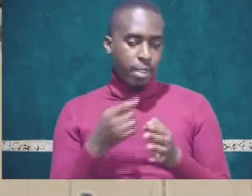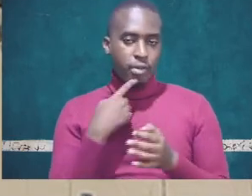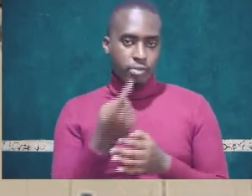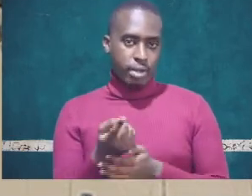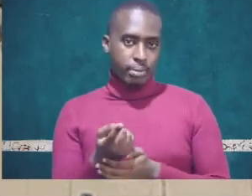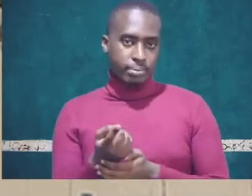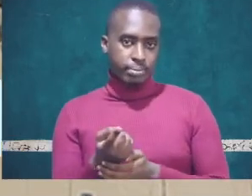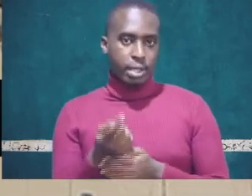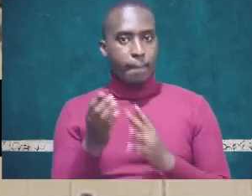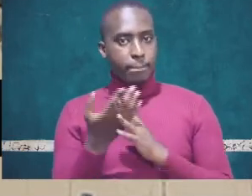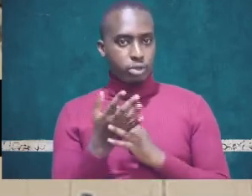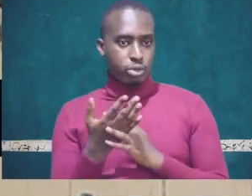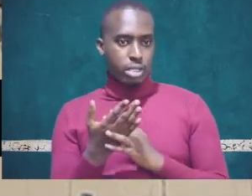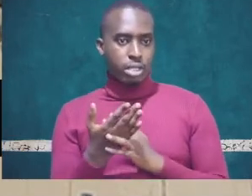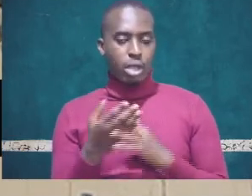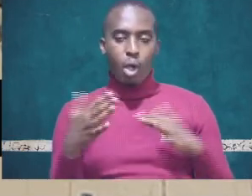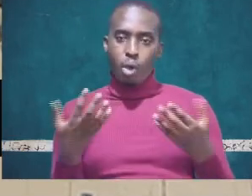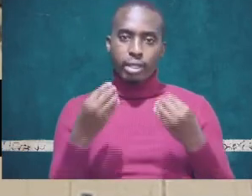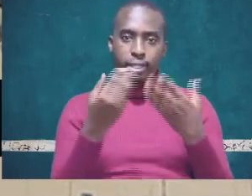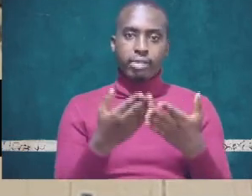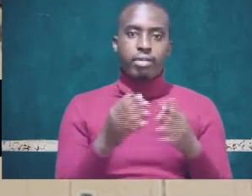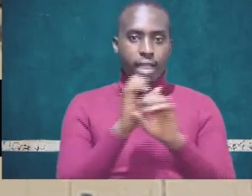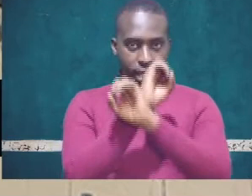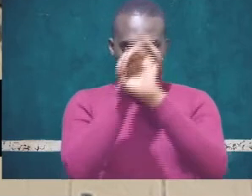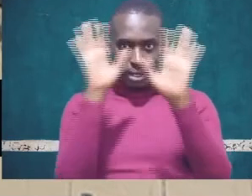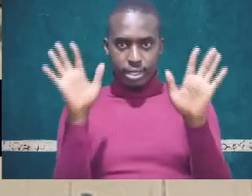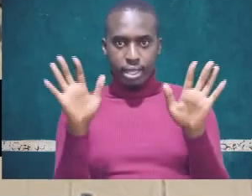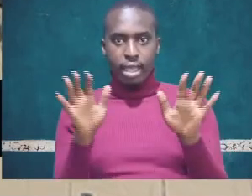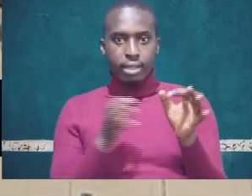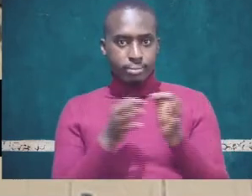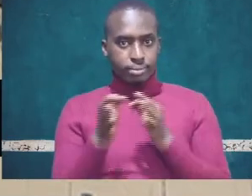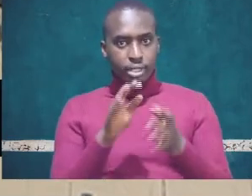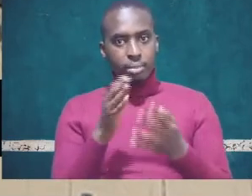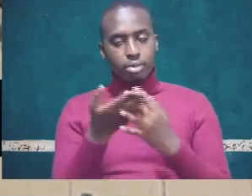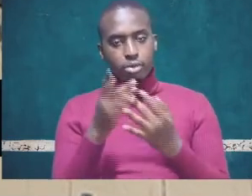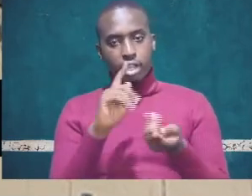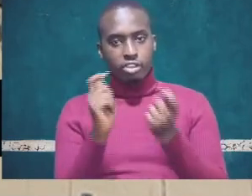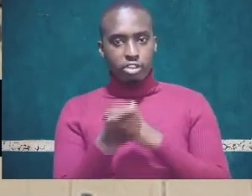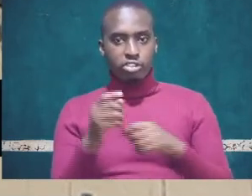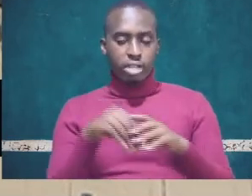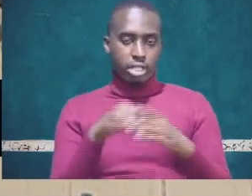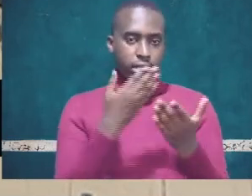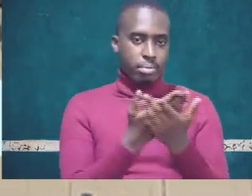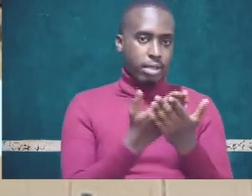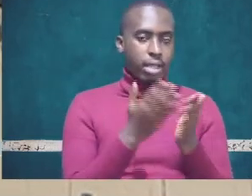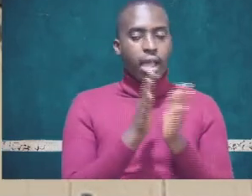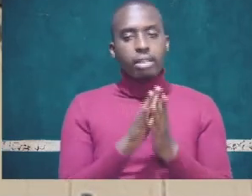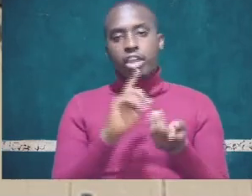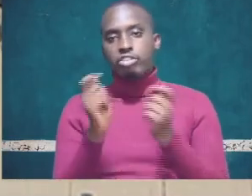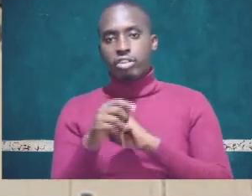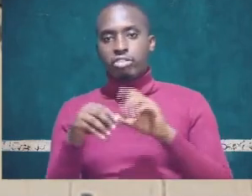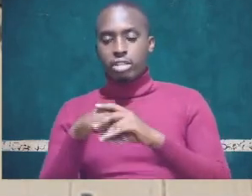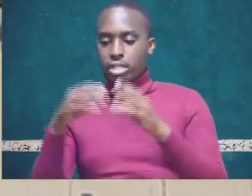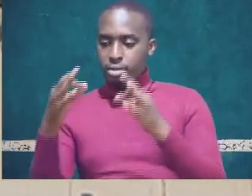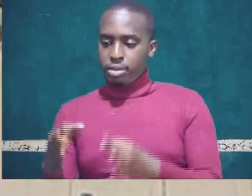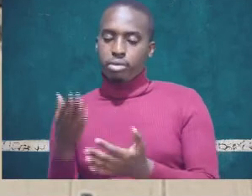distinguish between or give a clear distinction between a change in demand and a change in quantity demanded. Now,